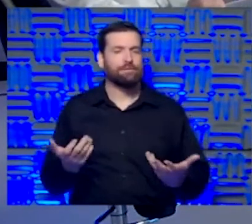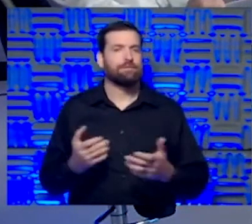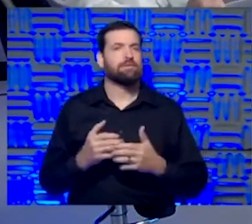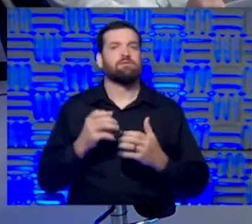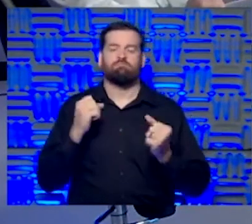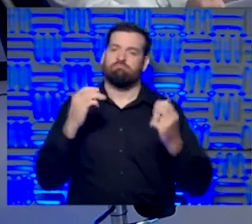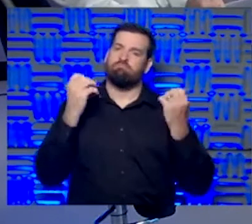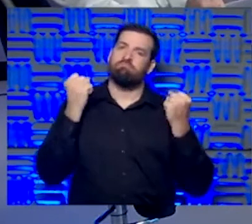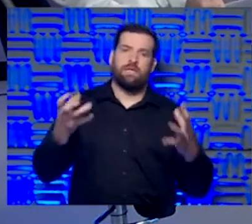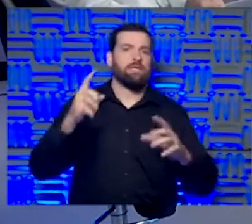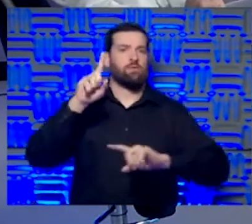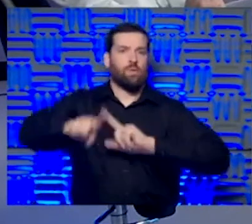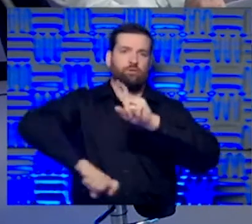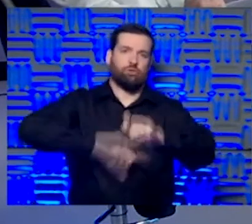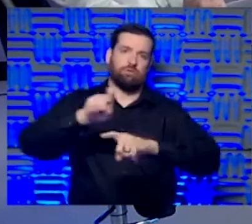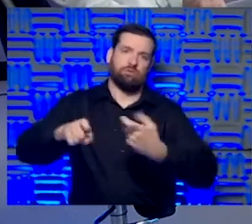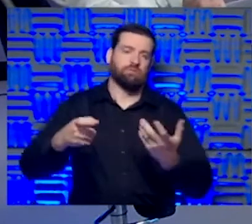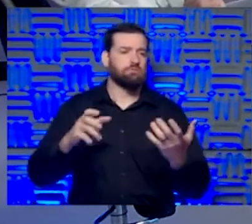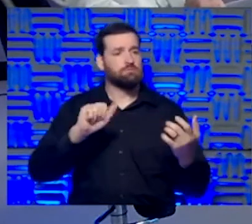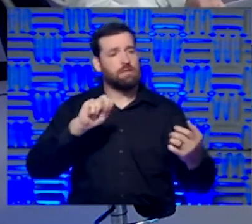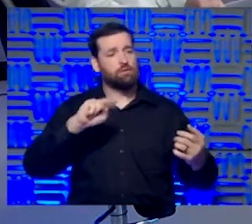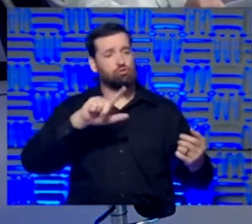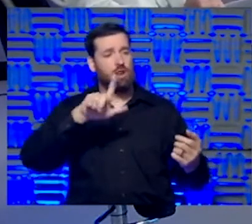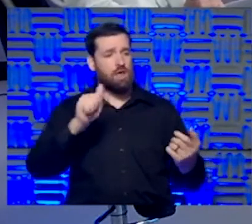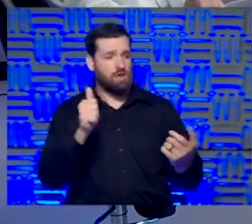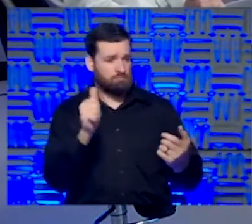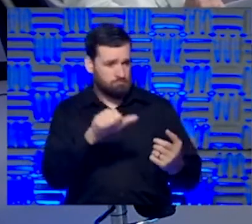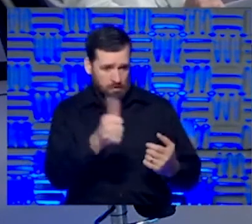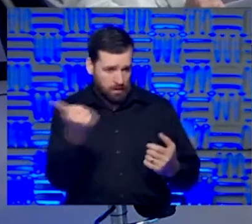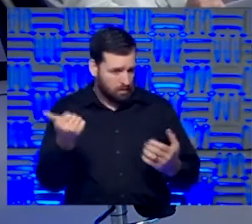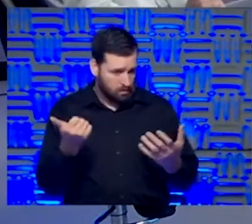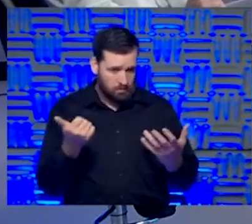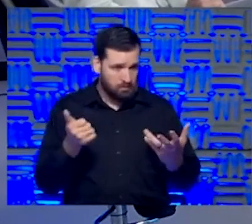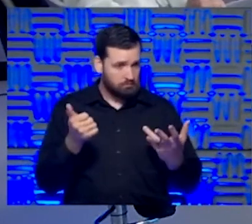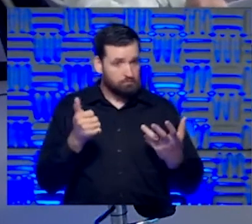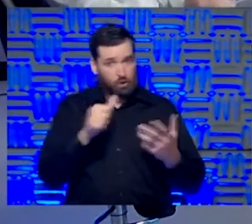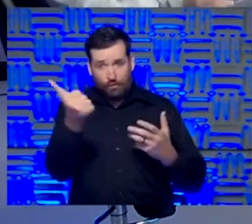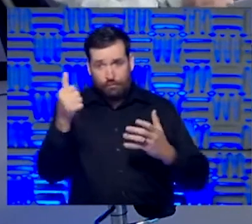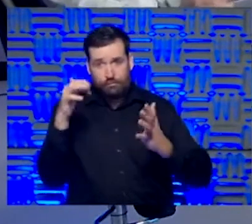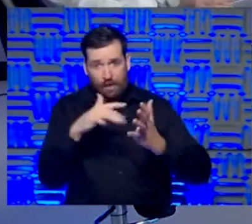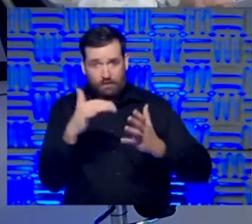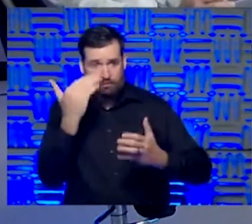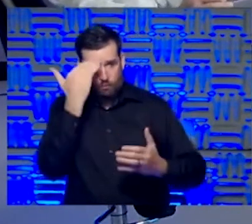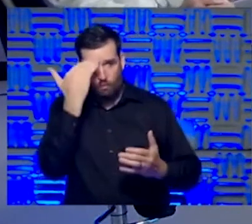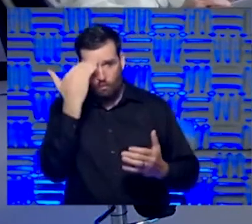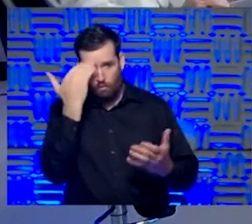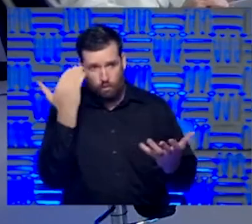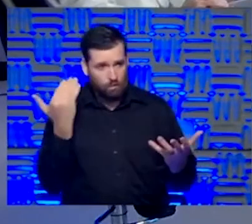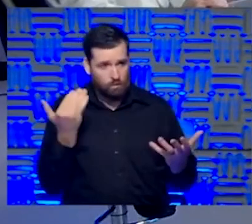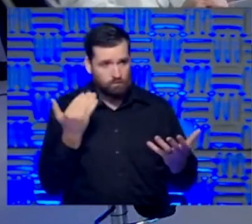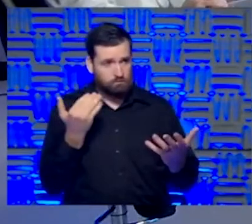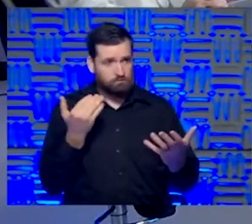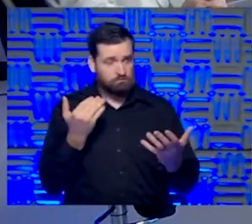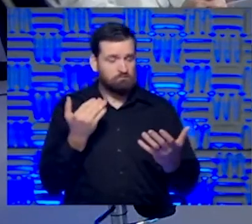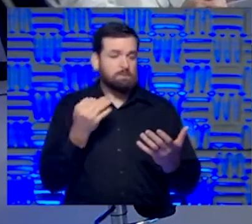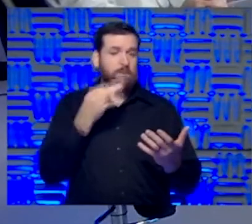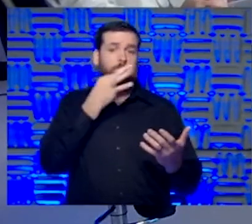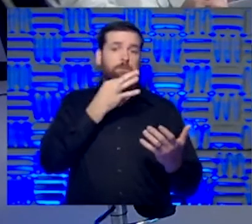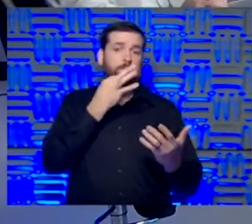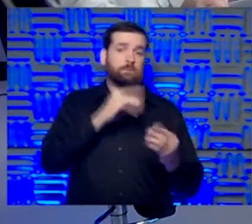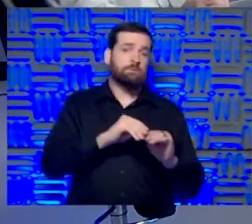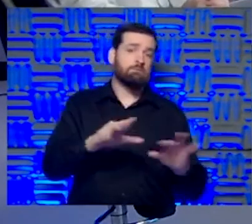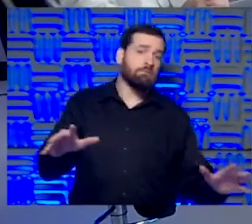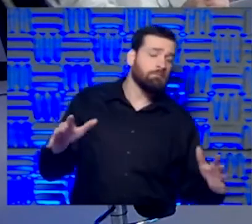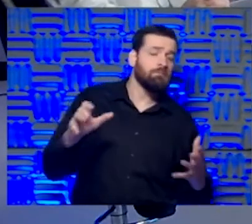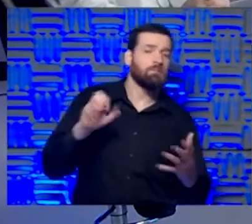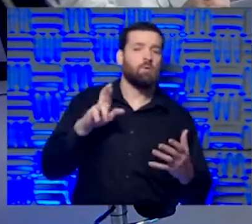lots of questions about that. So, Angela, anything else you want to give us? Are there other studies that you're aware of that are being poised to come out, or other